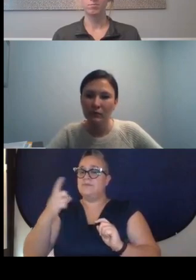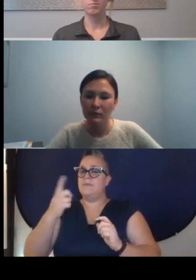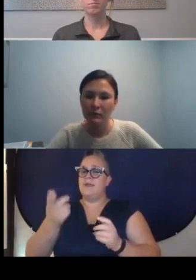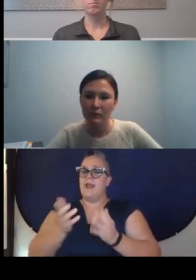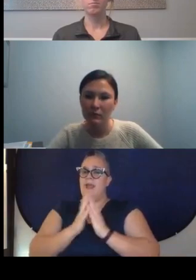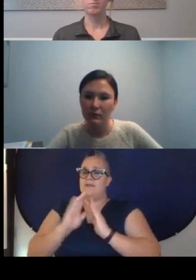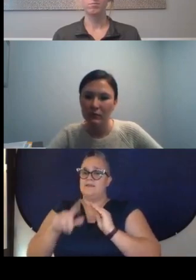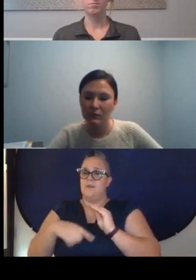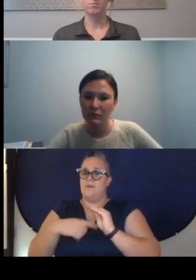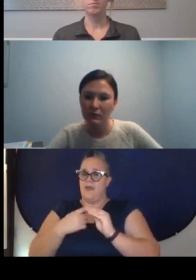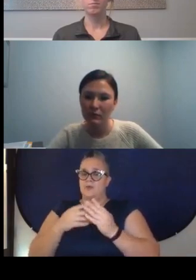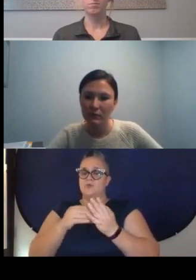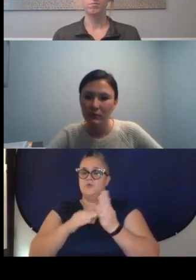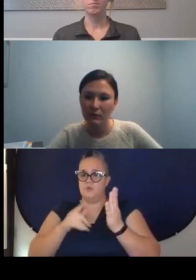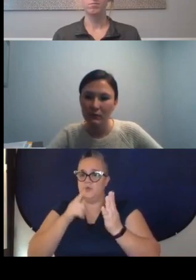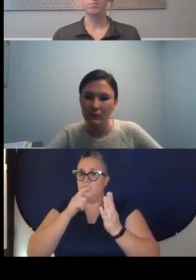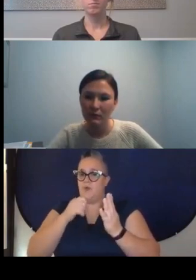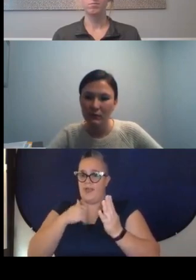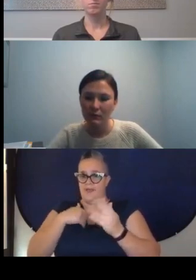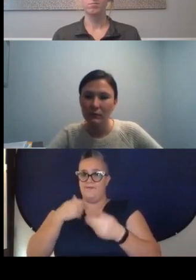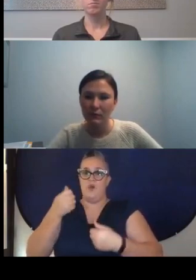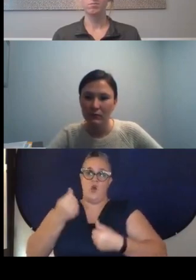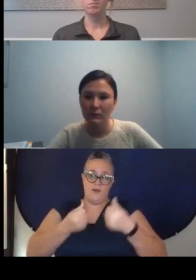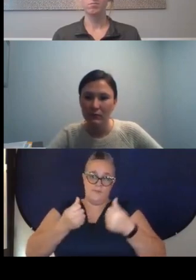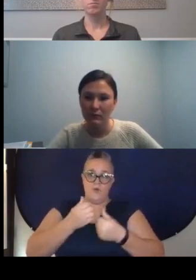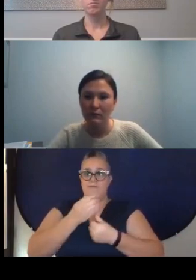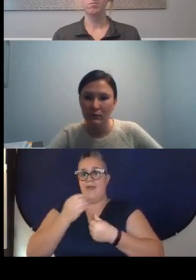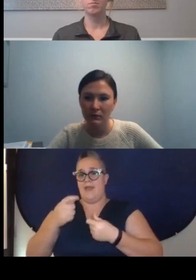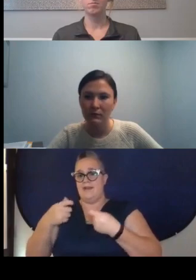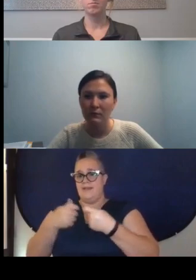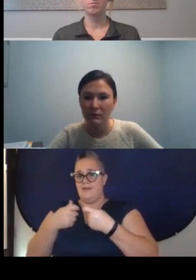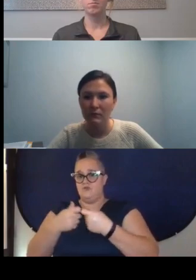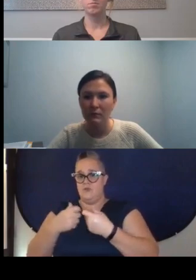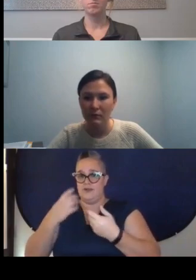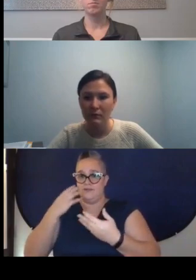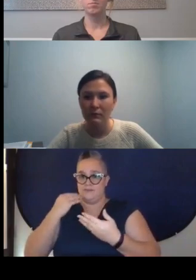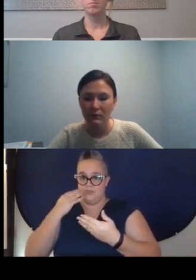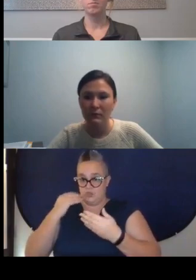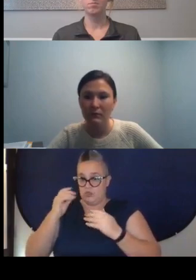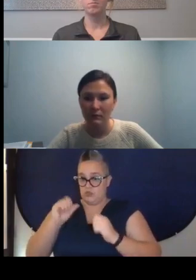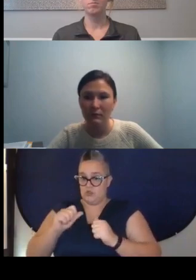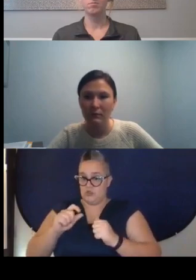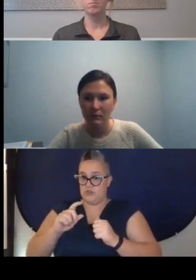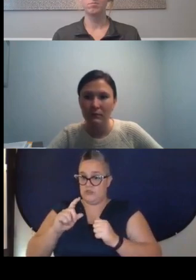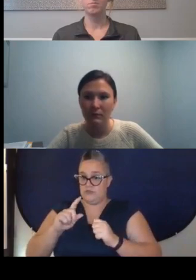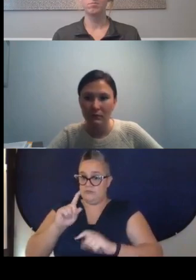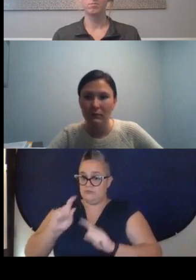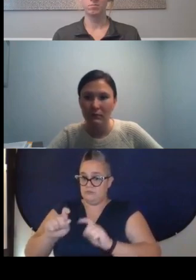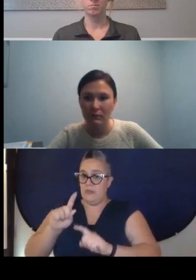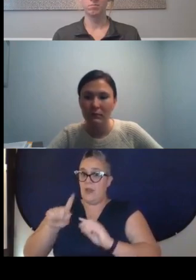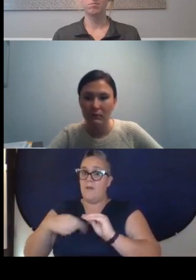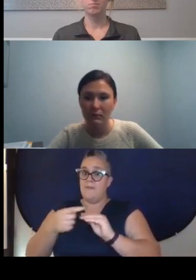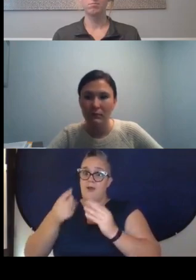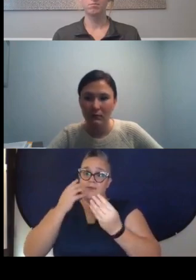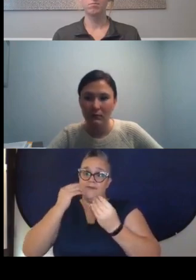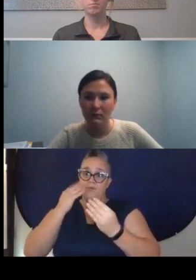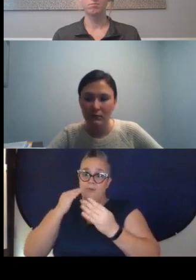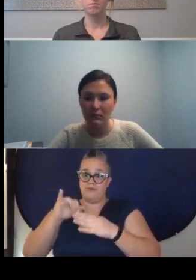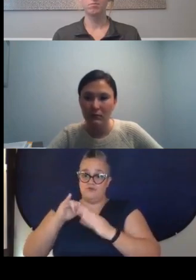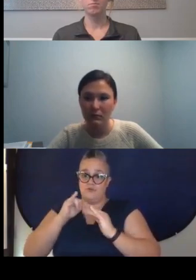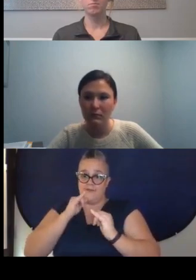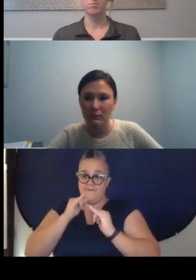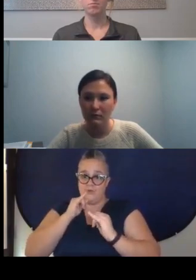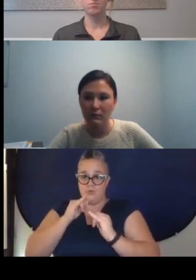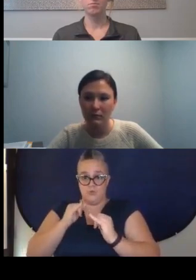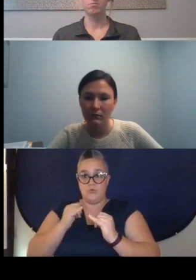had automotive and electronic experience, if they might be able to speak with you about an informational interview. So subject